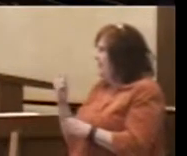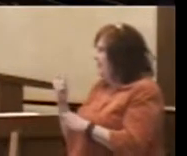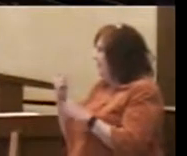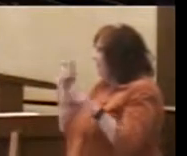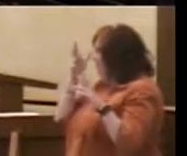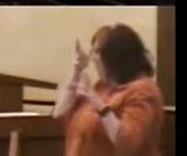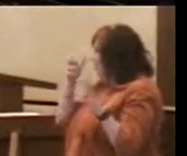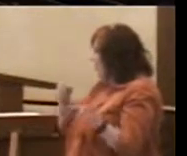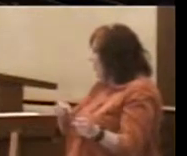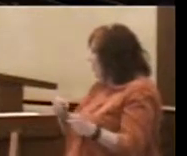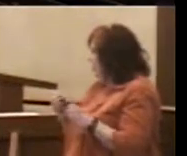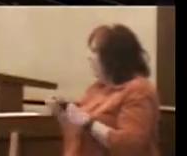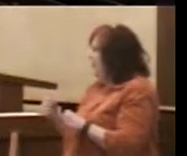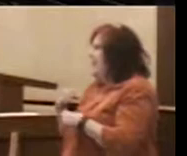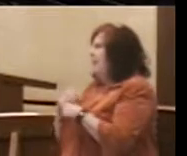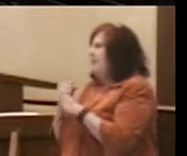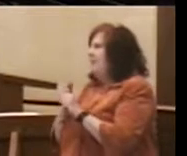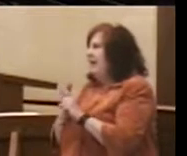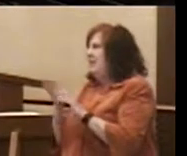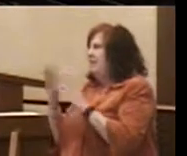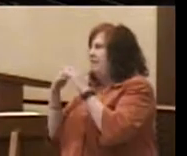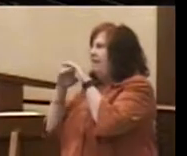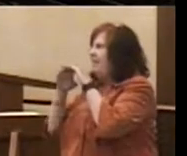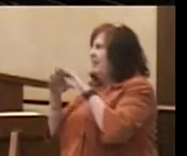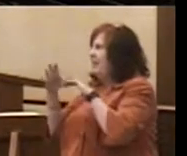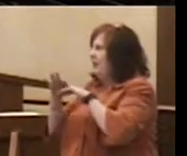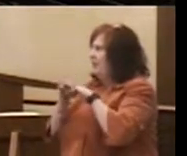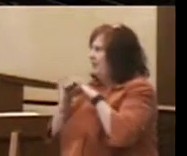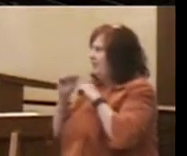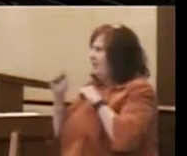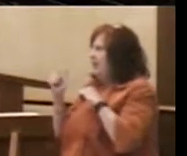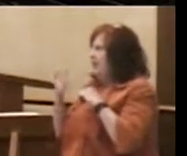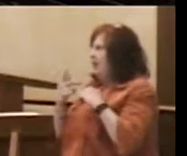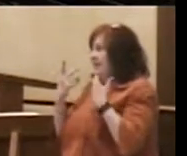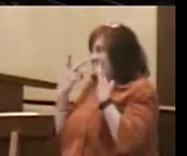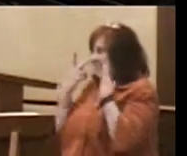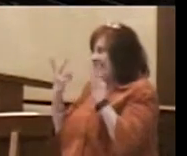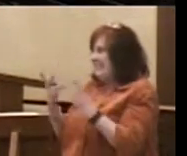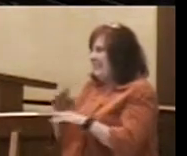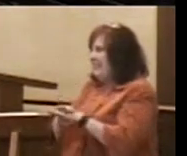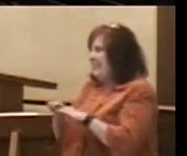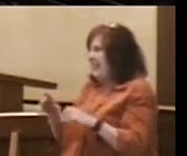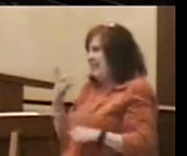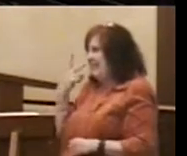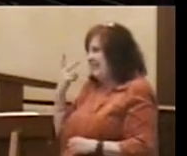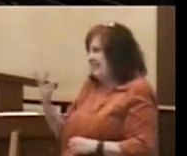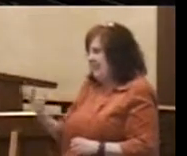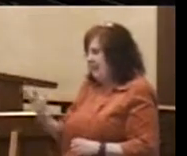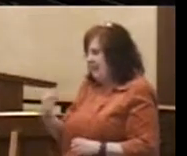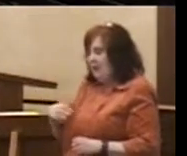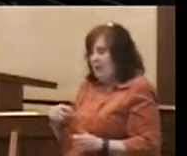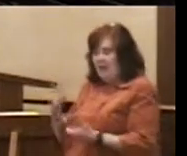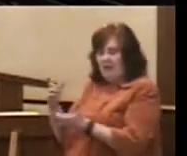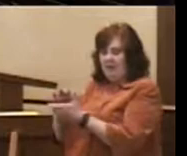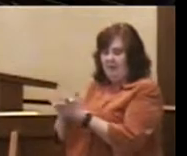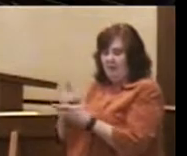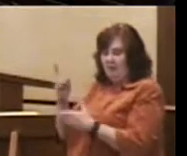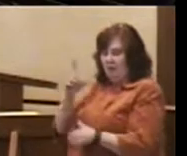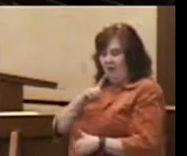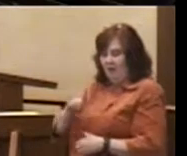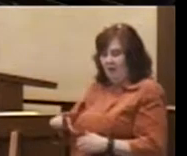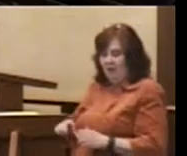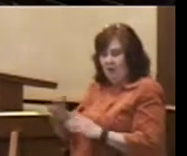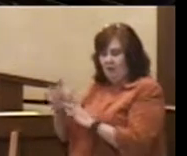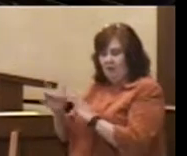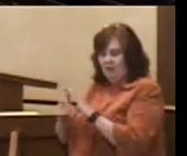the Almighty, maker of heaven and earth, of all that is seen and unseen. We believe in one Lord,